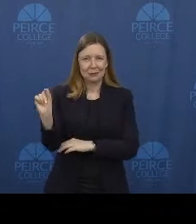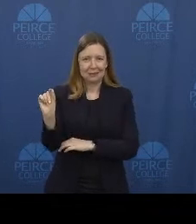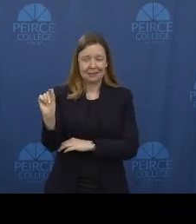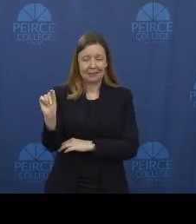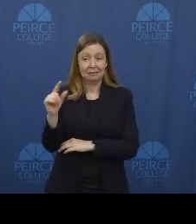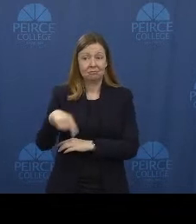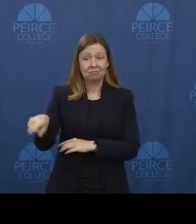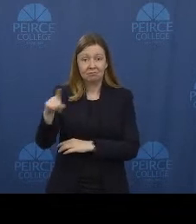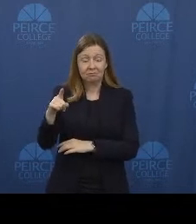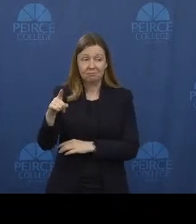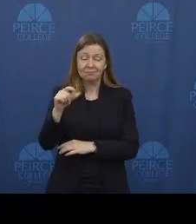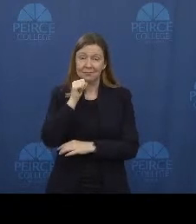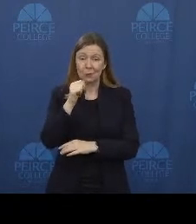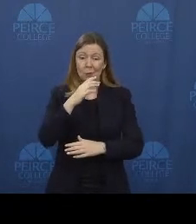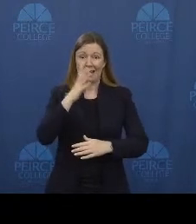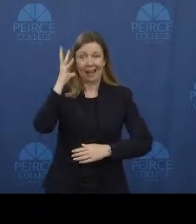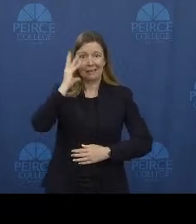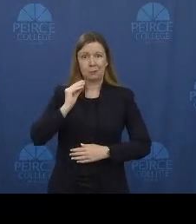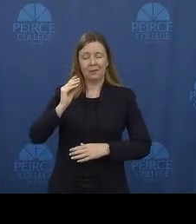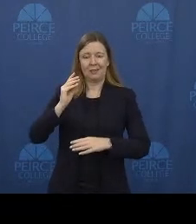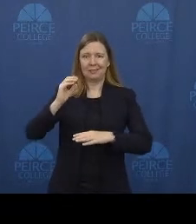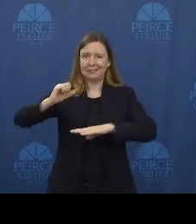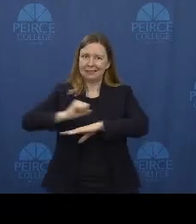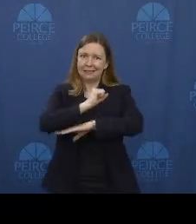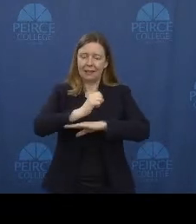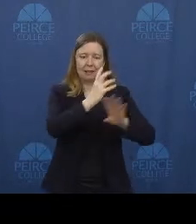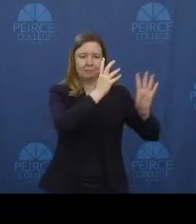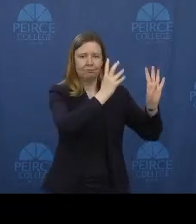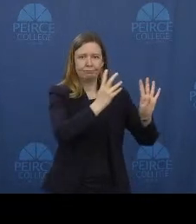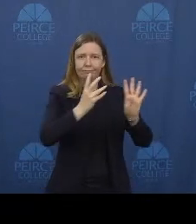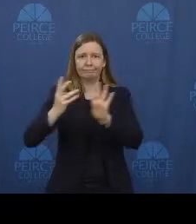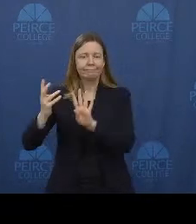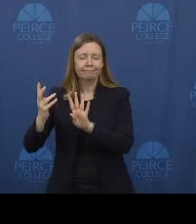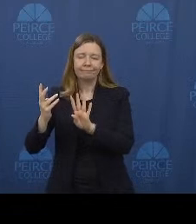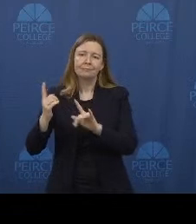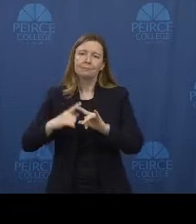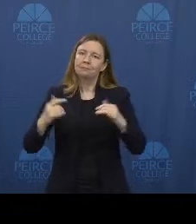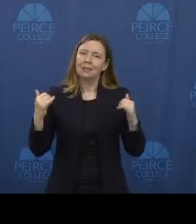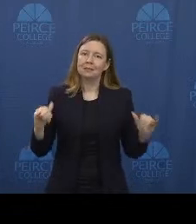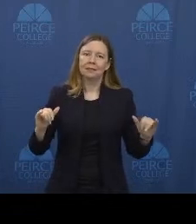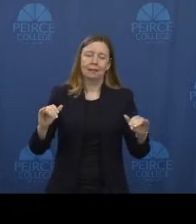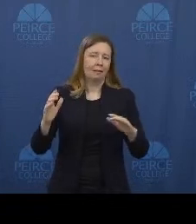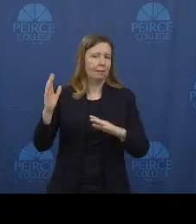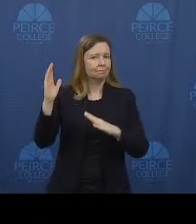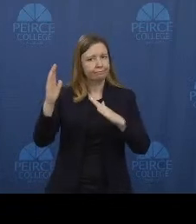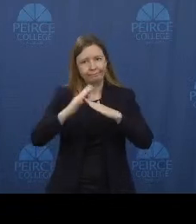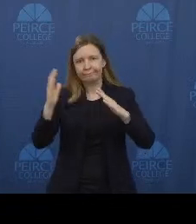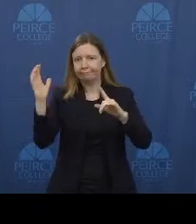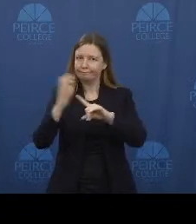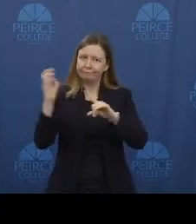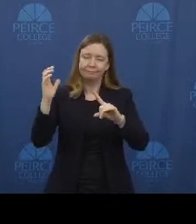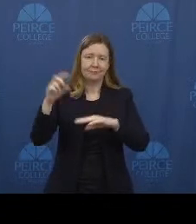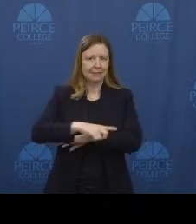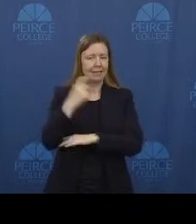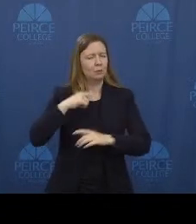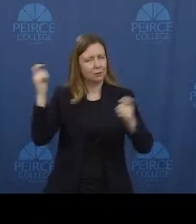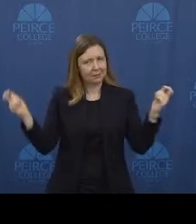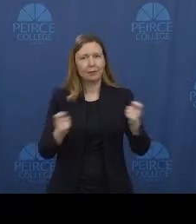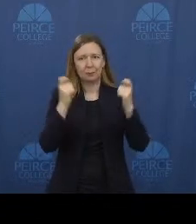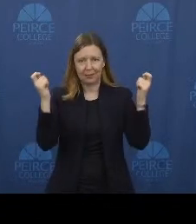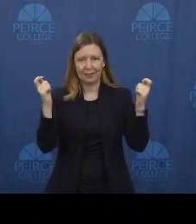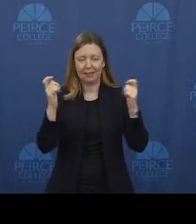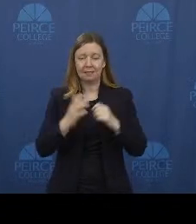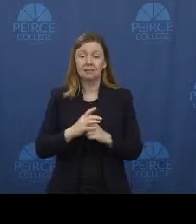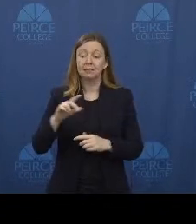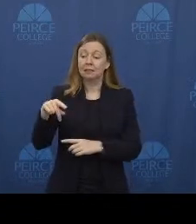you may not get the experience of walking across the stage today, it's still a banner day and one we're celebrating. At Peirce,